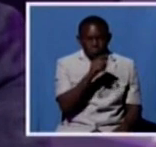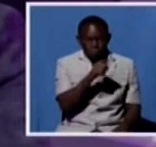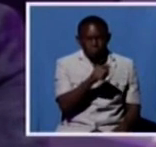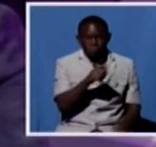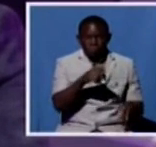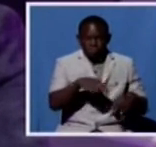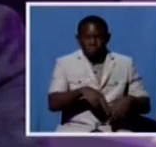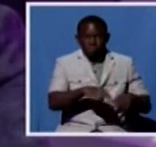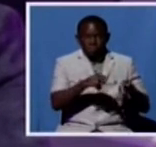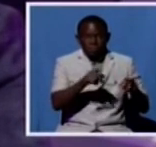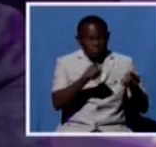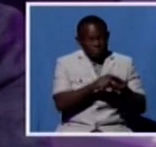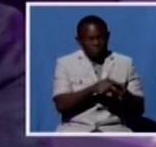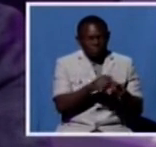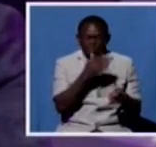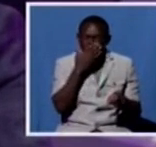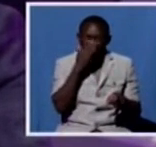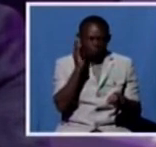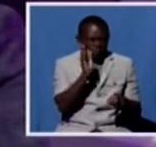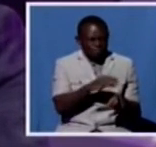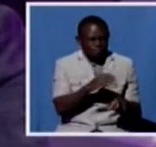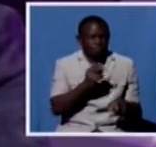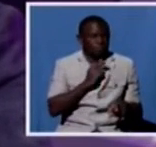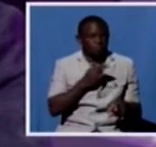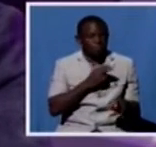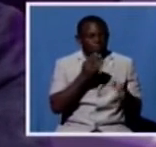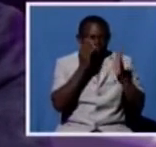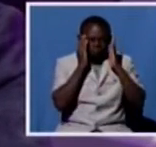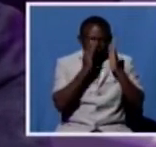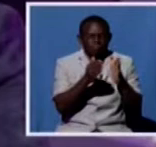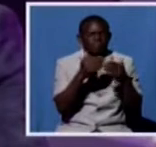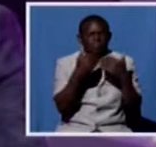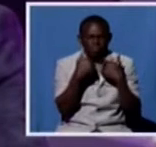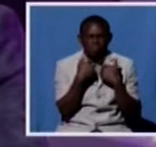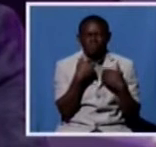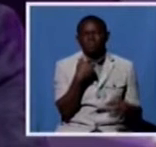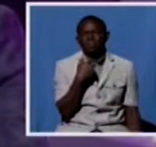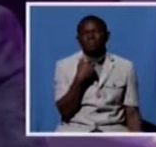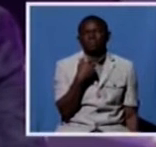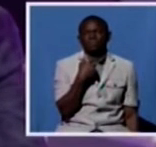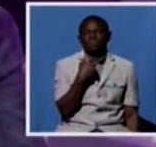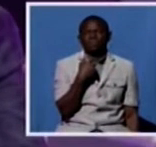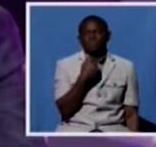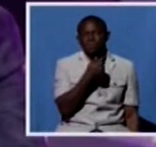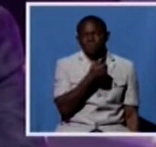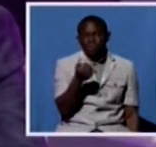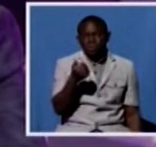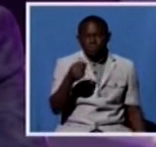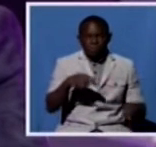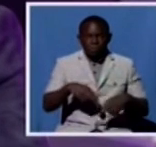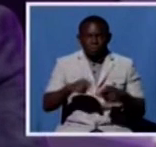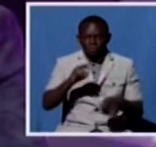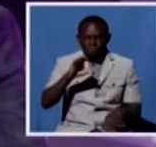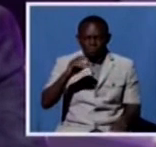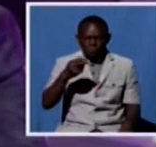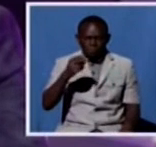We are already looking at such roads. We have, for instance, the Chinsali to Nakonde road. These